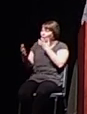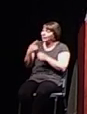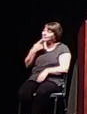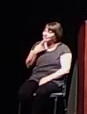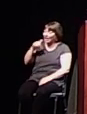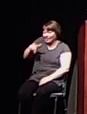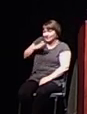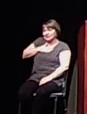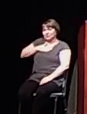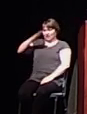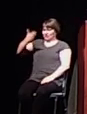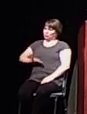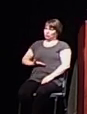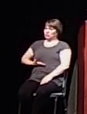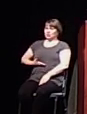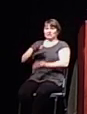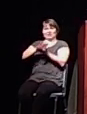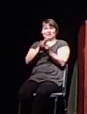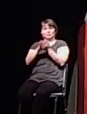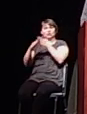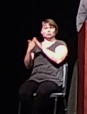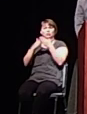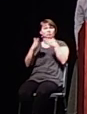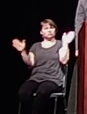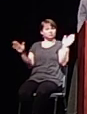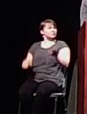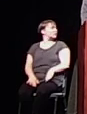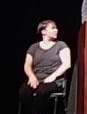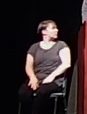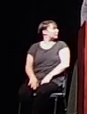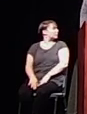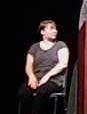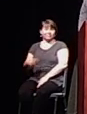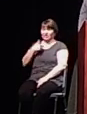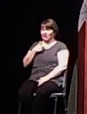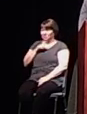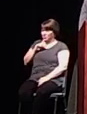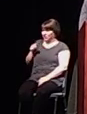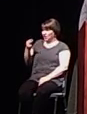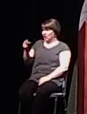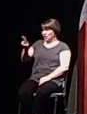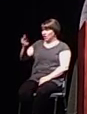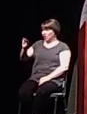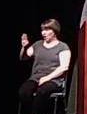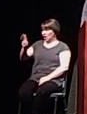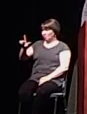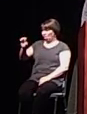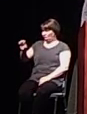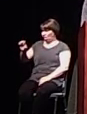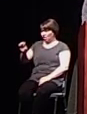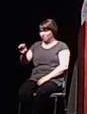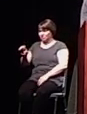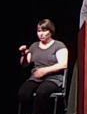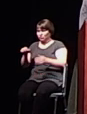my introduction to the campus community as a whole, that I've been really humbled by the opportunity to step into the vacancy